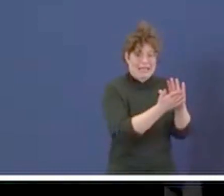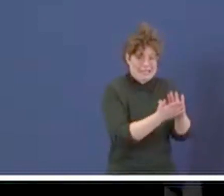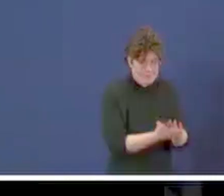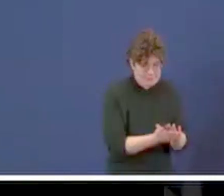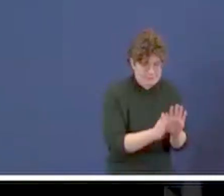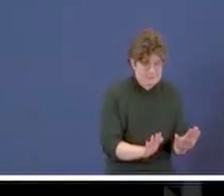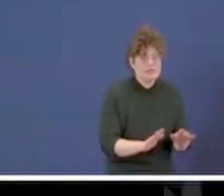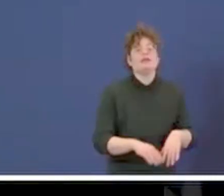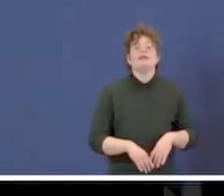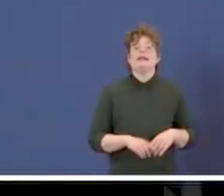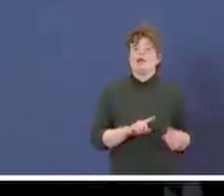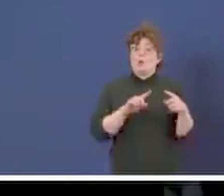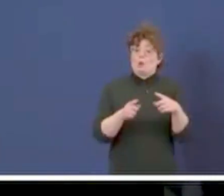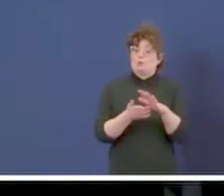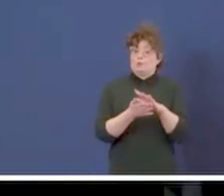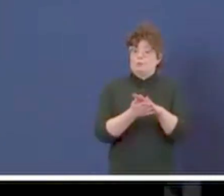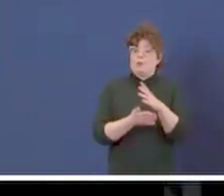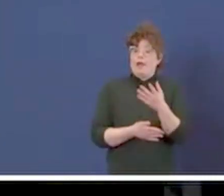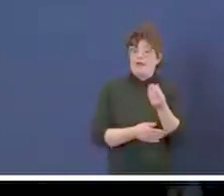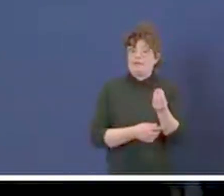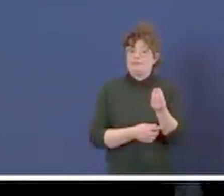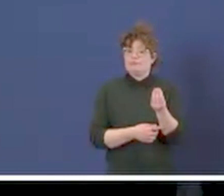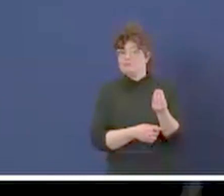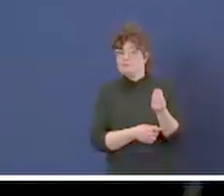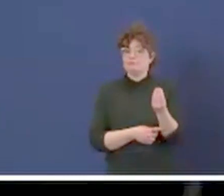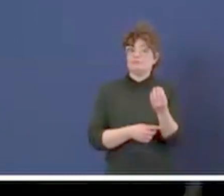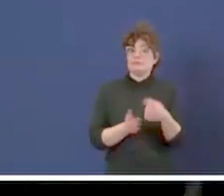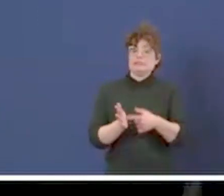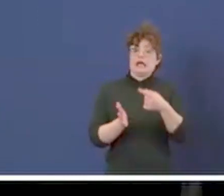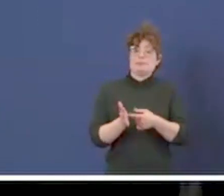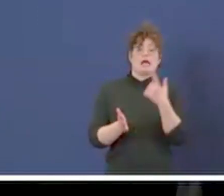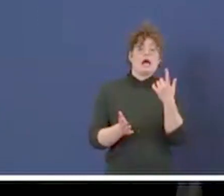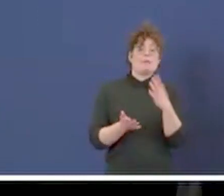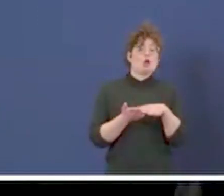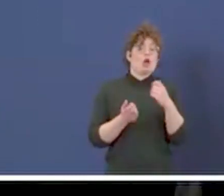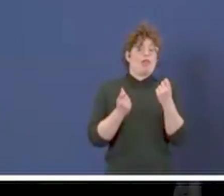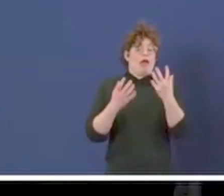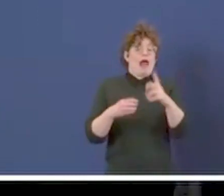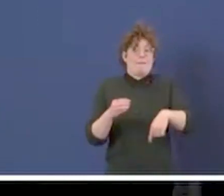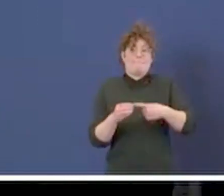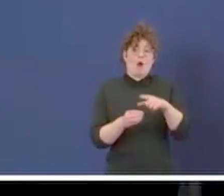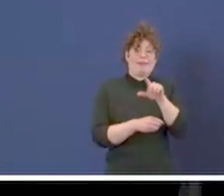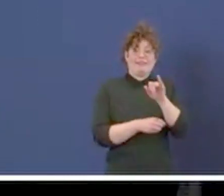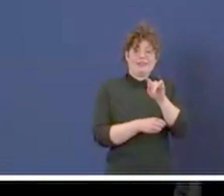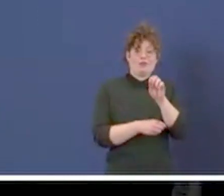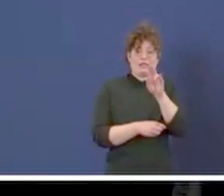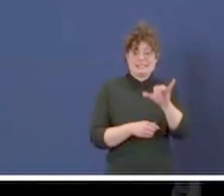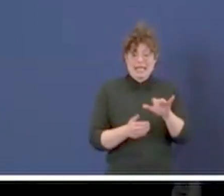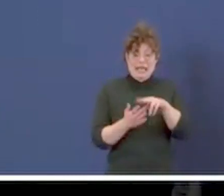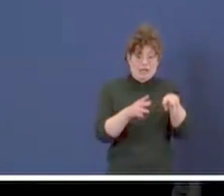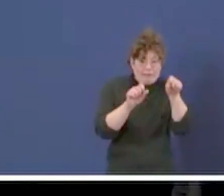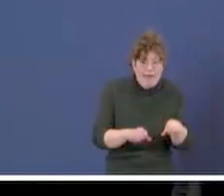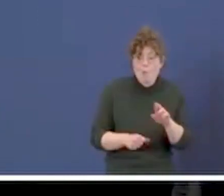They go to school and in some cases learn a lot about literacy or a lot about